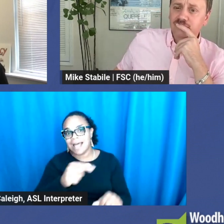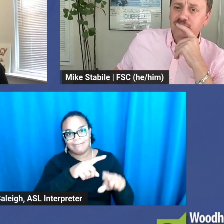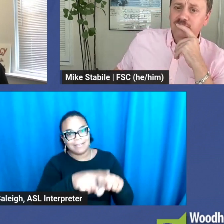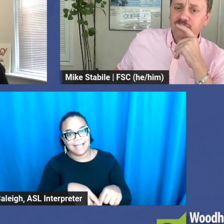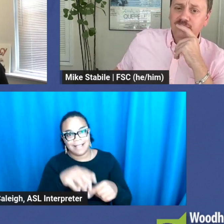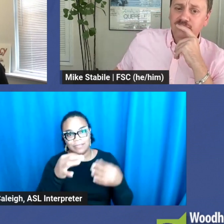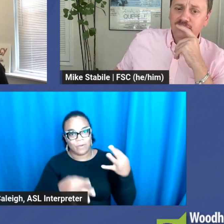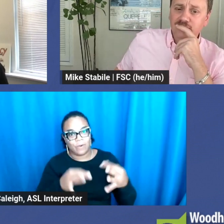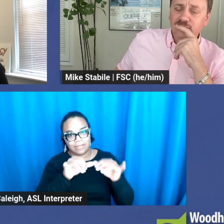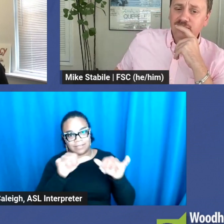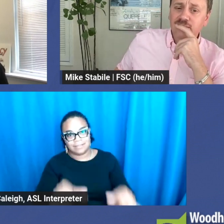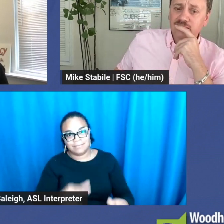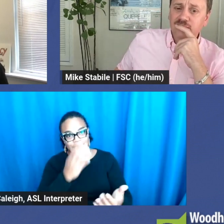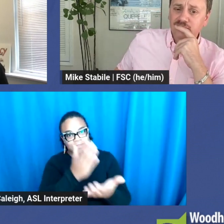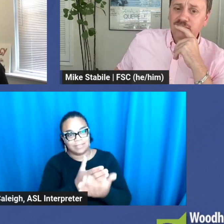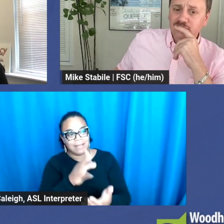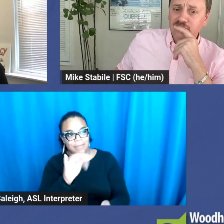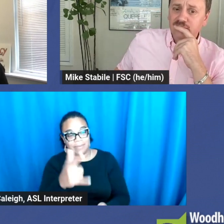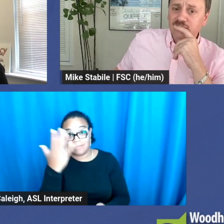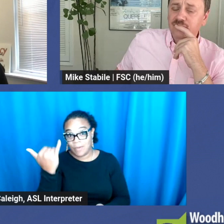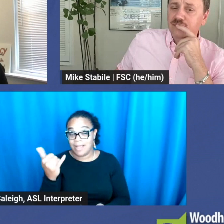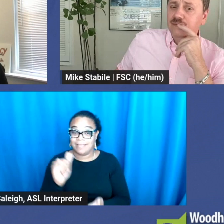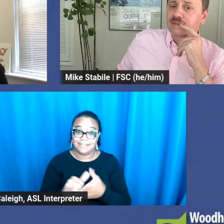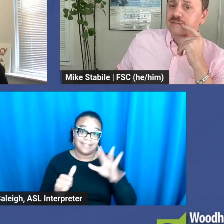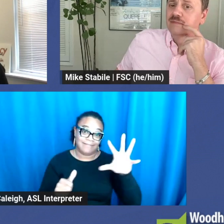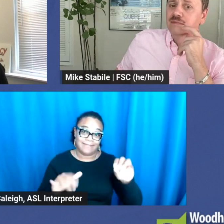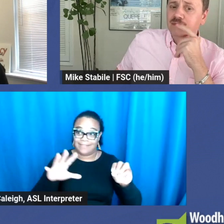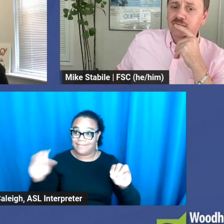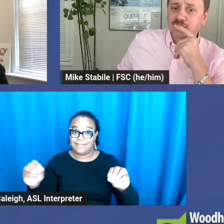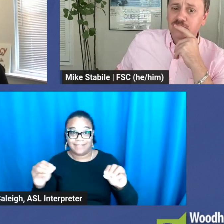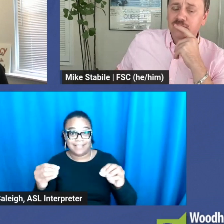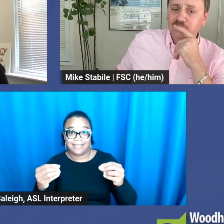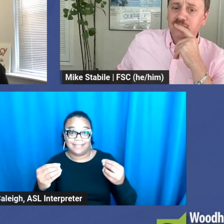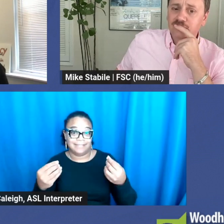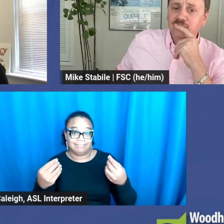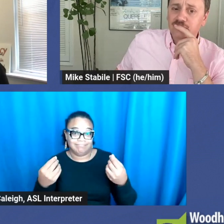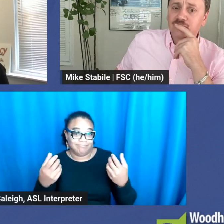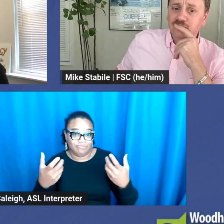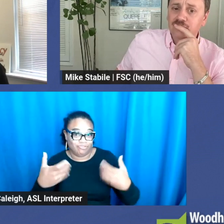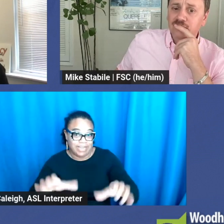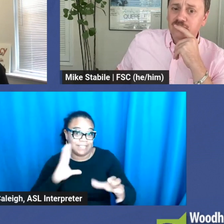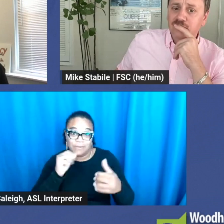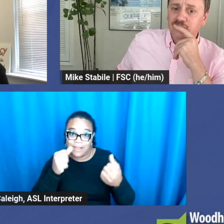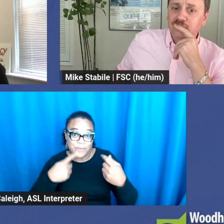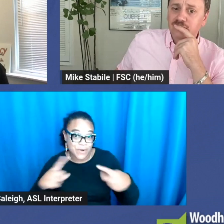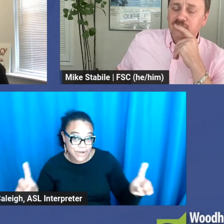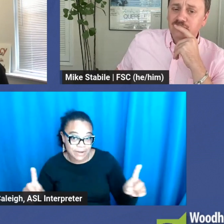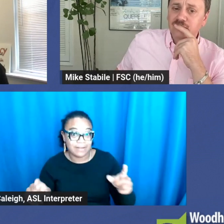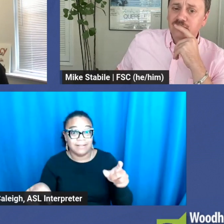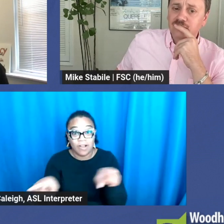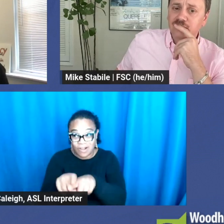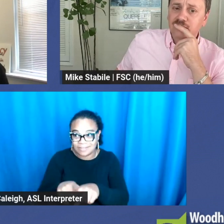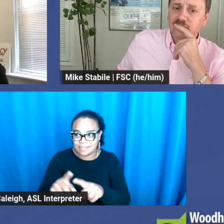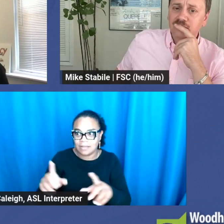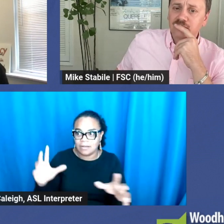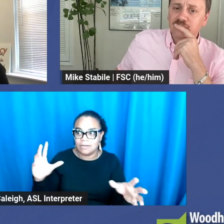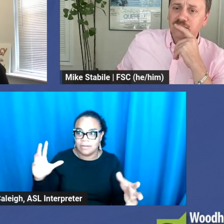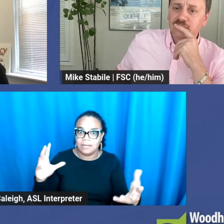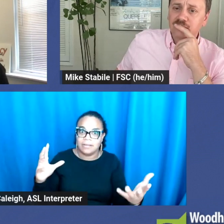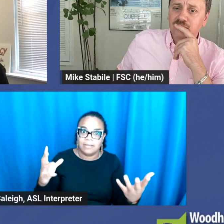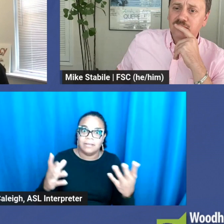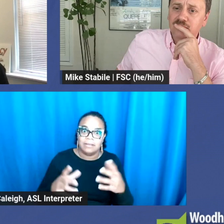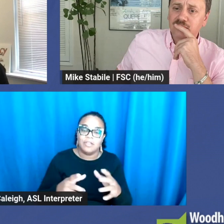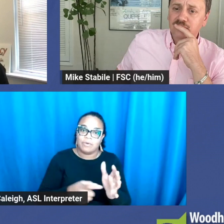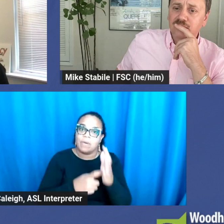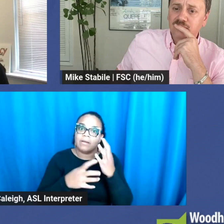one, 50-50 shot it won't work, and two, it takes a really, really, really long time. So I really would encourage